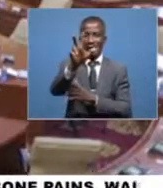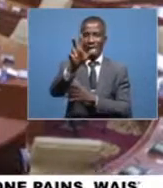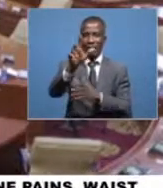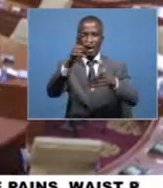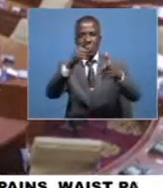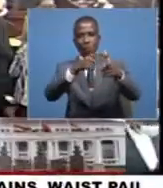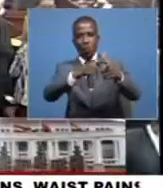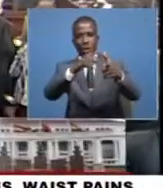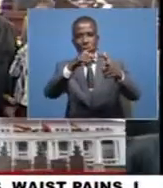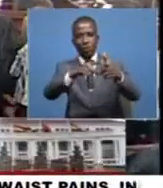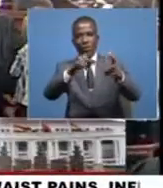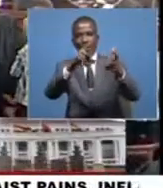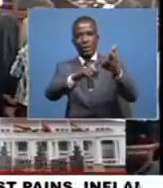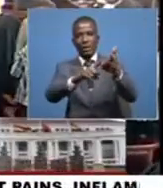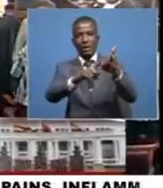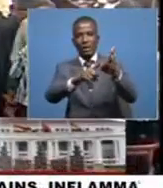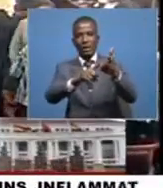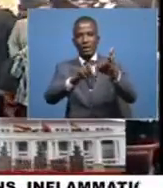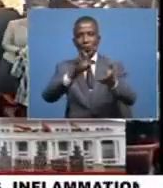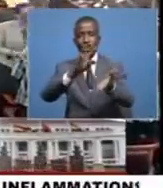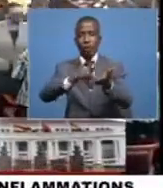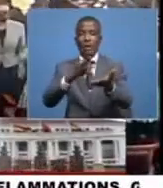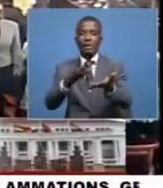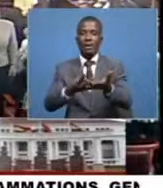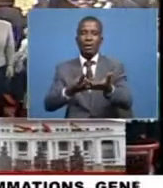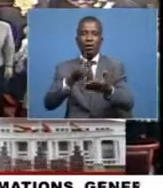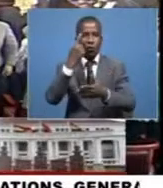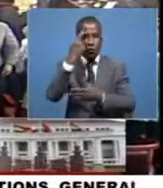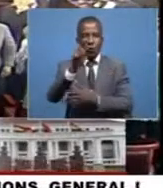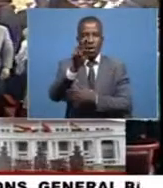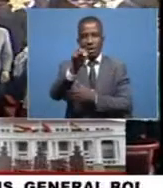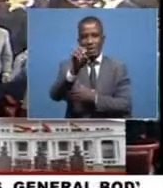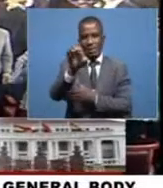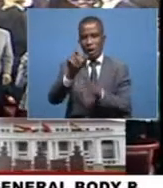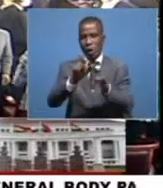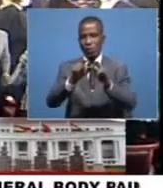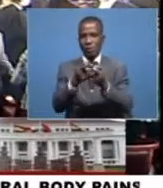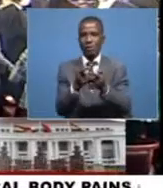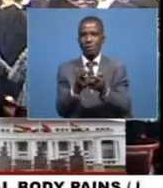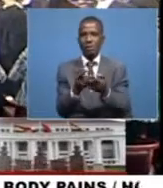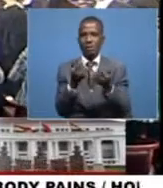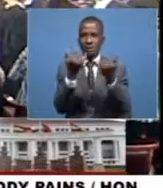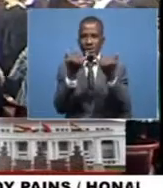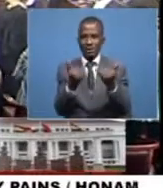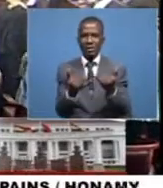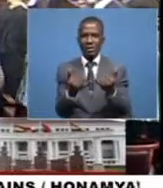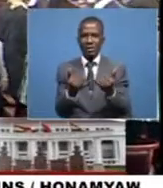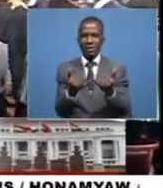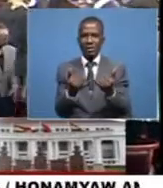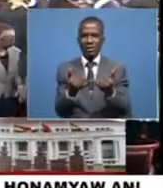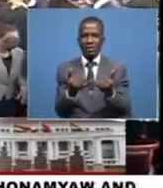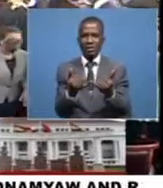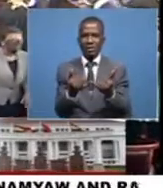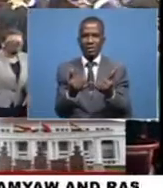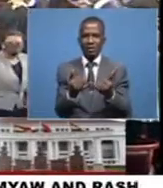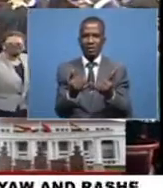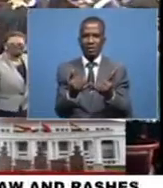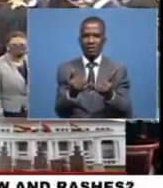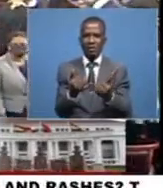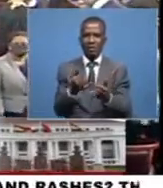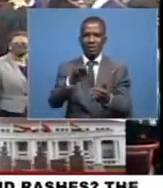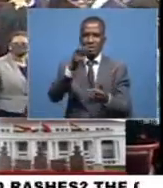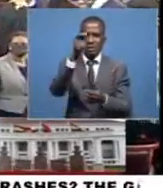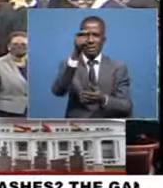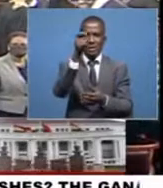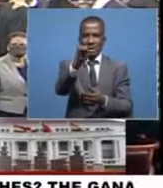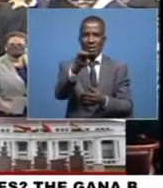come to witness on behalf of the petitioners, the petition itself that was filed by